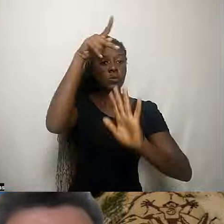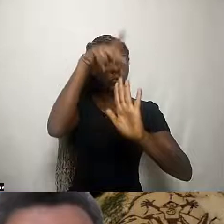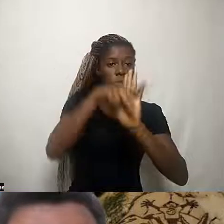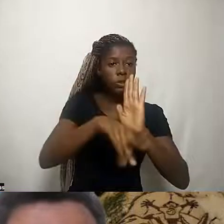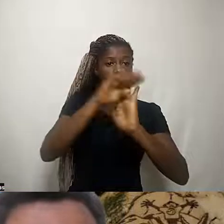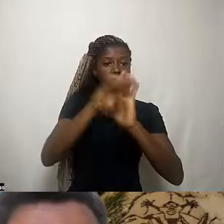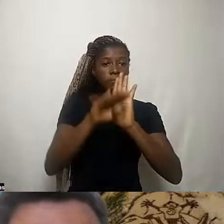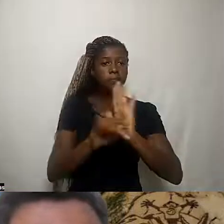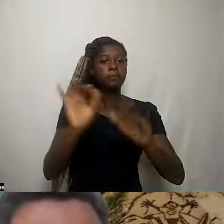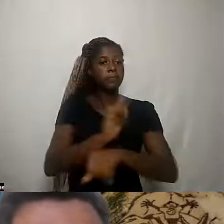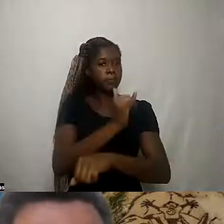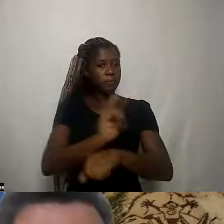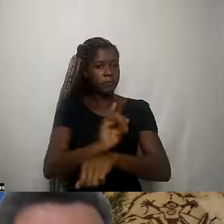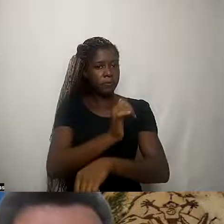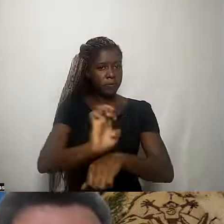a joint planning.